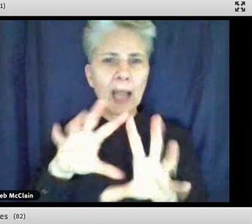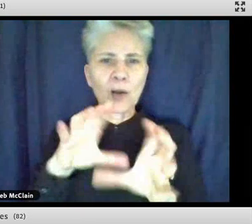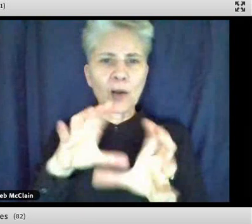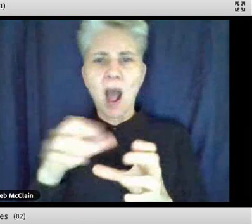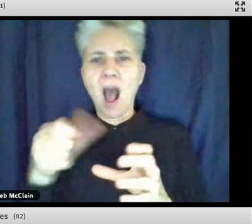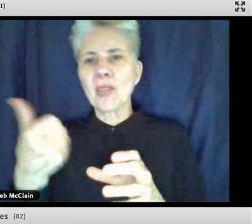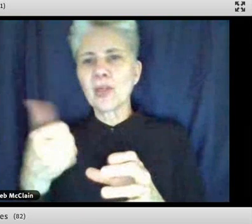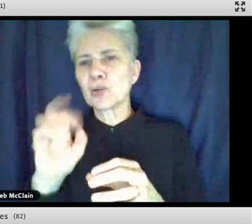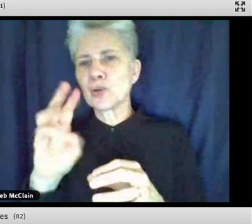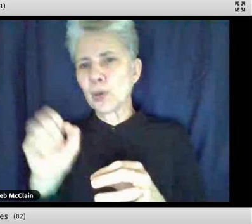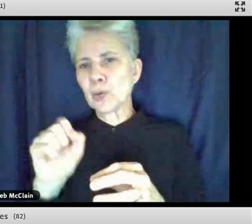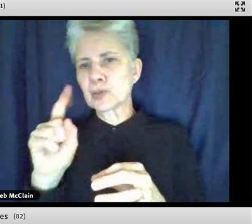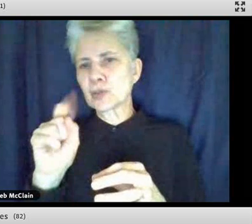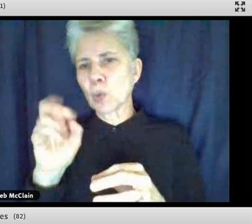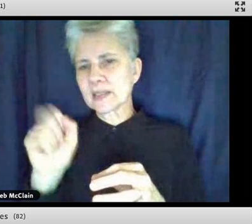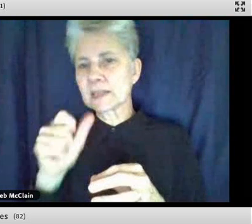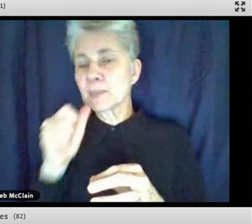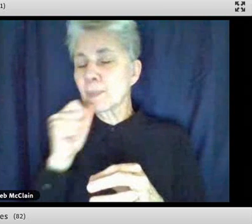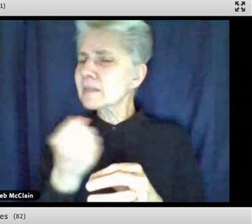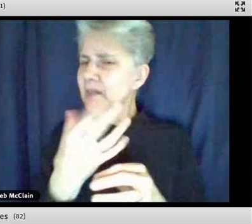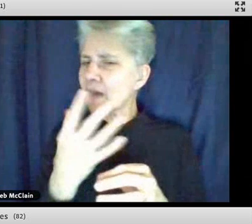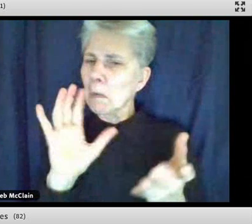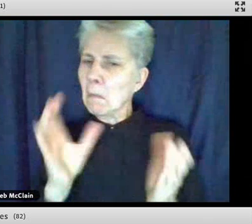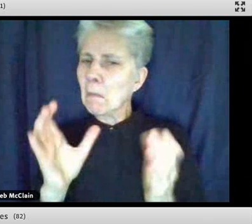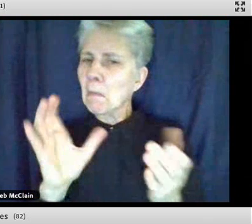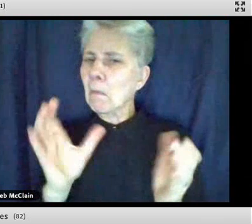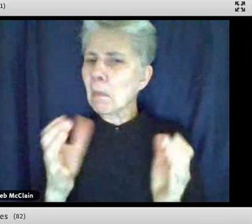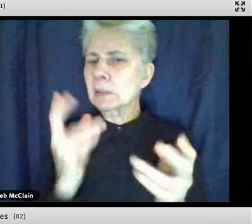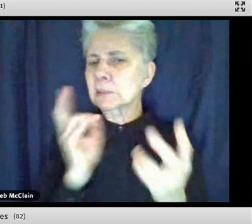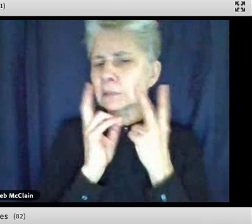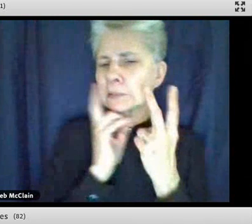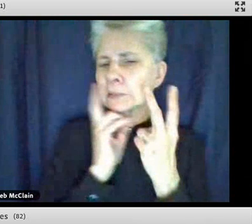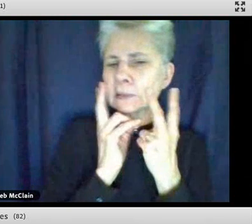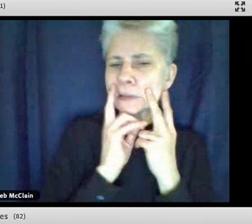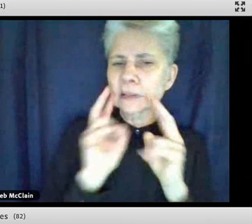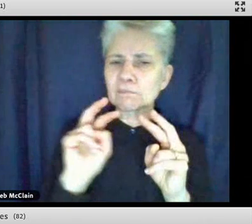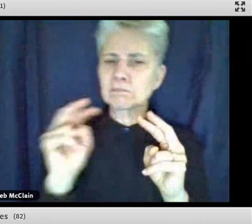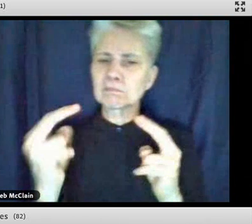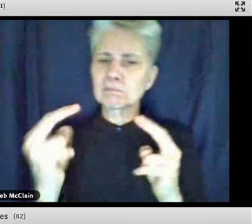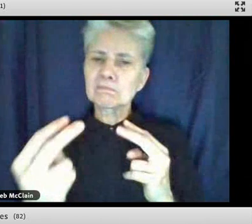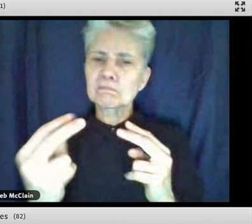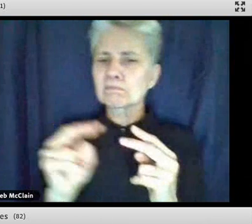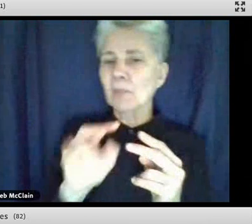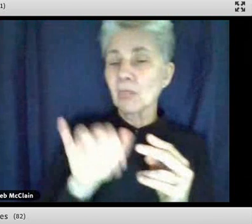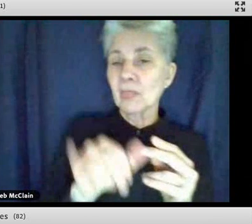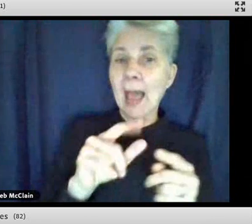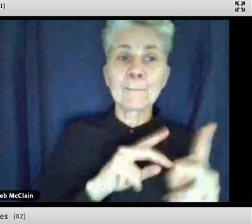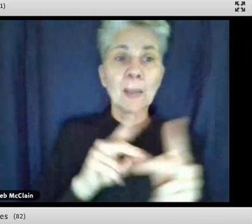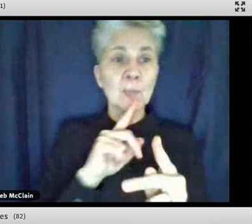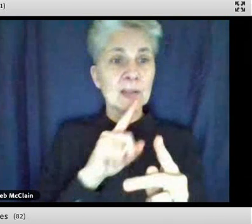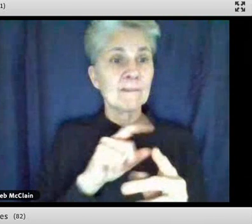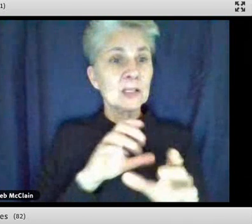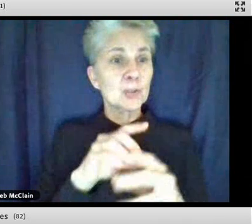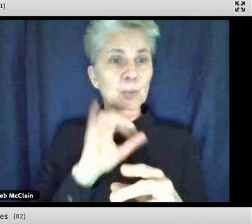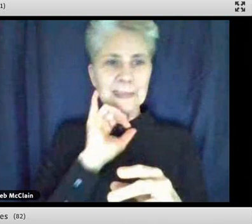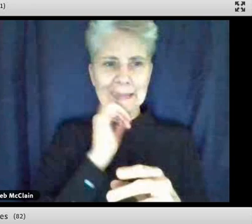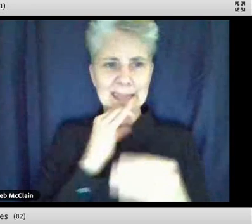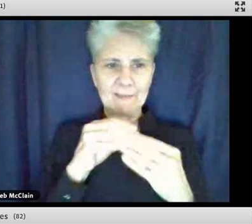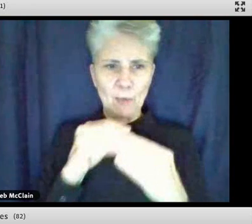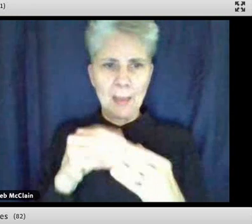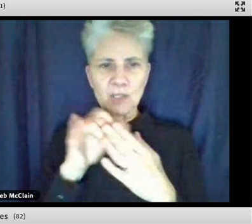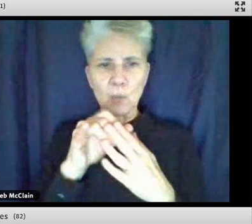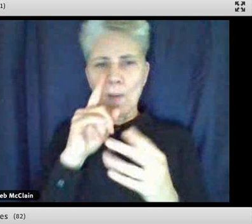million, but multiple sources so you can kind of see all sides of an issue. People definitely do disinformation where they put false